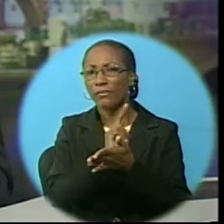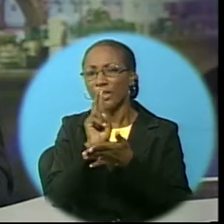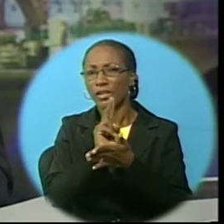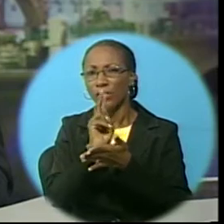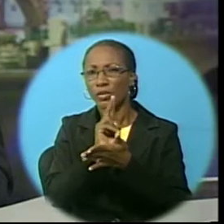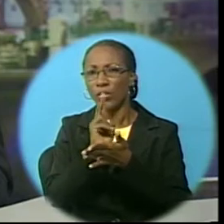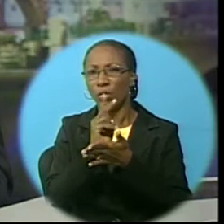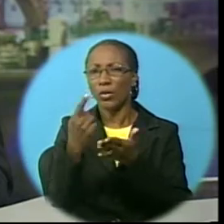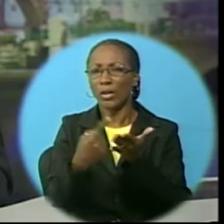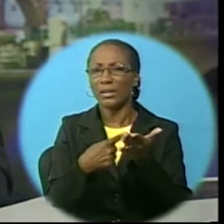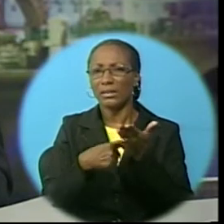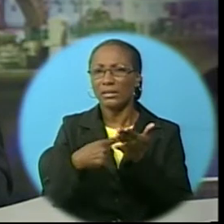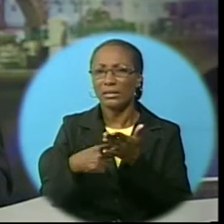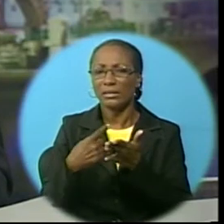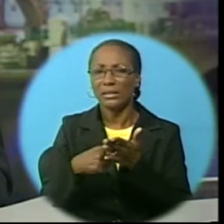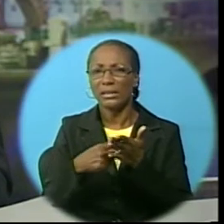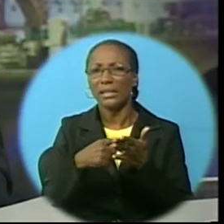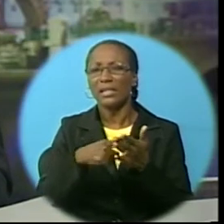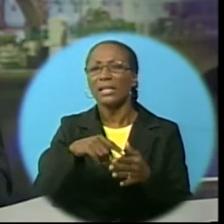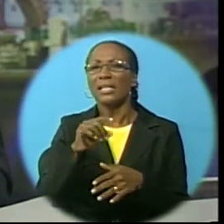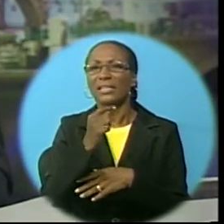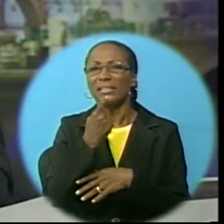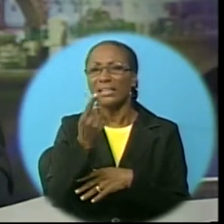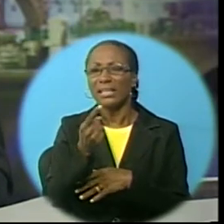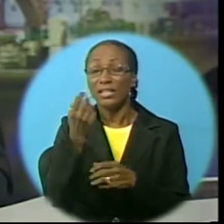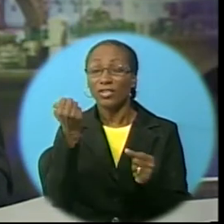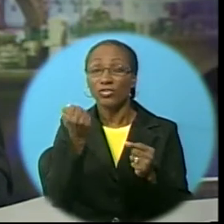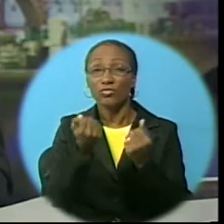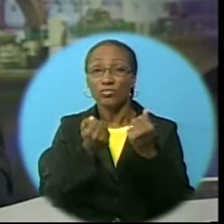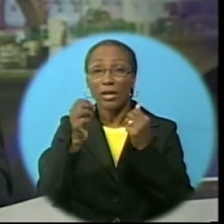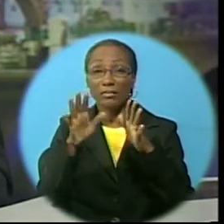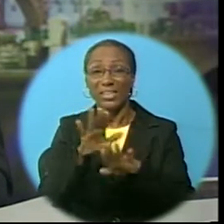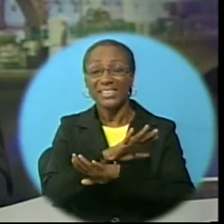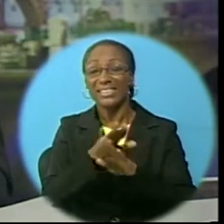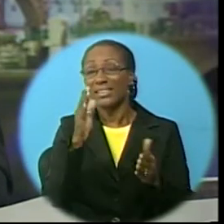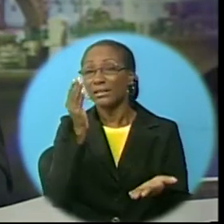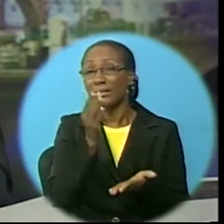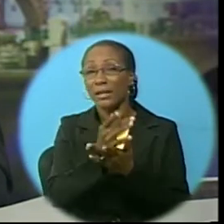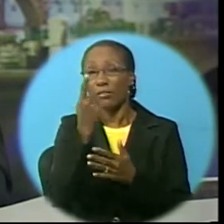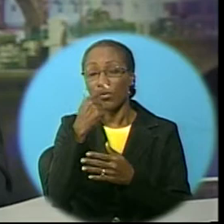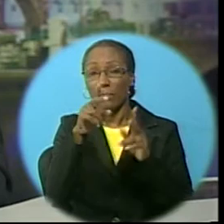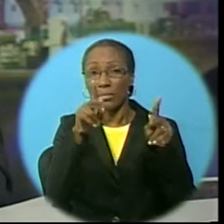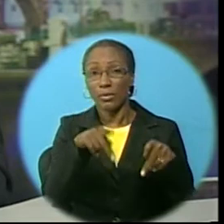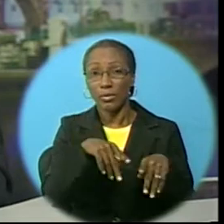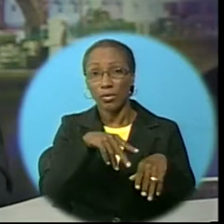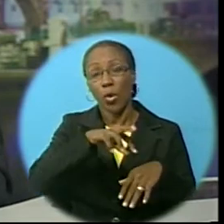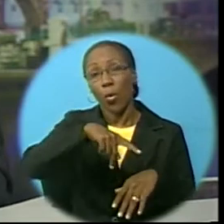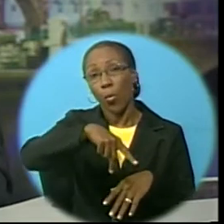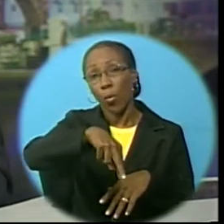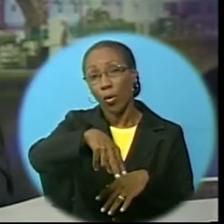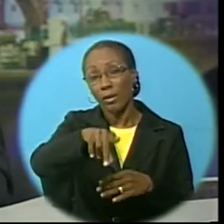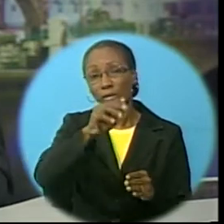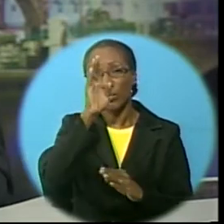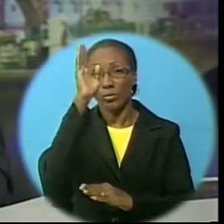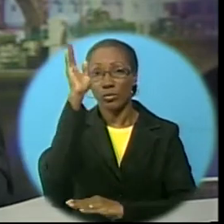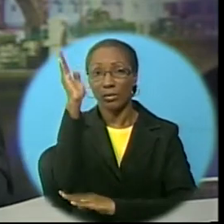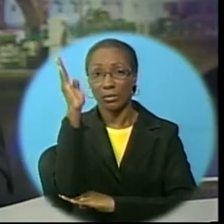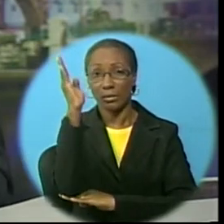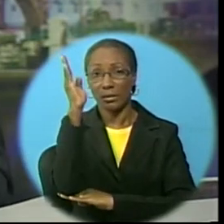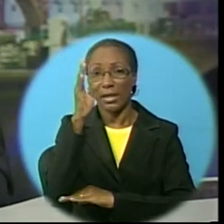alleged did not pick up a woman walking towards the bus stop. Ms. Holder gave the update while speaking on a wide range of issues